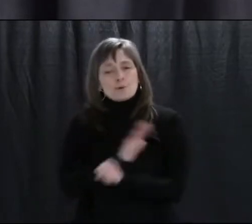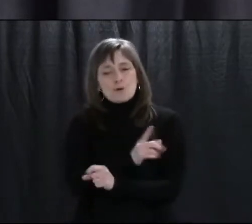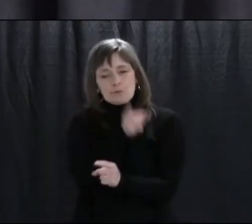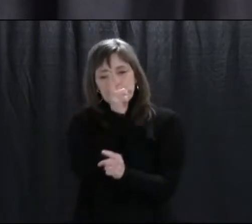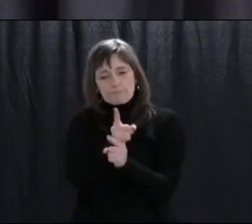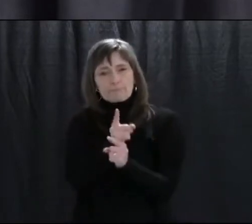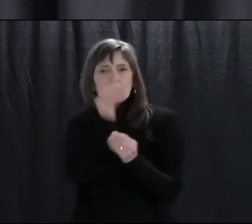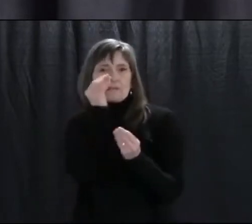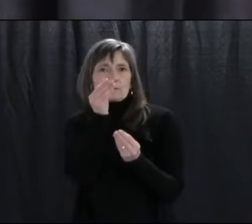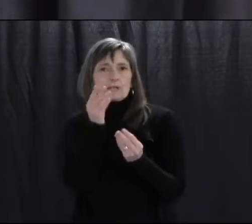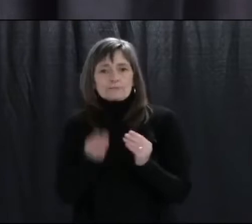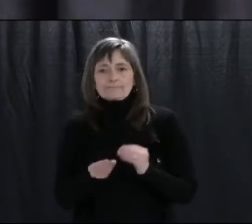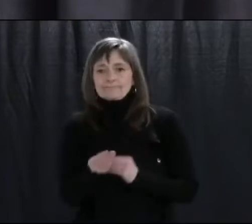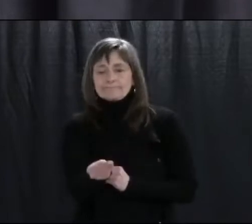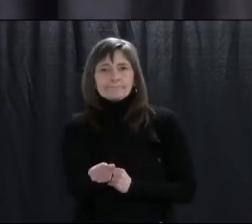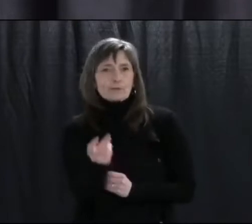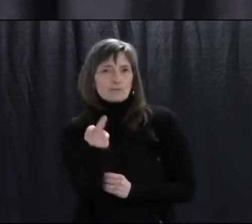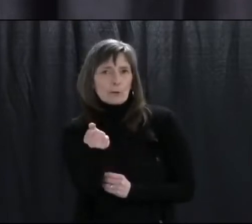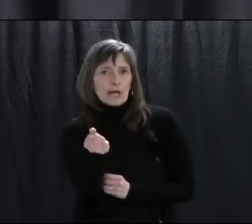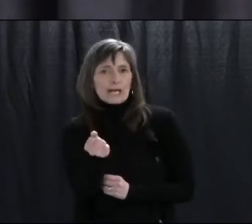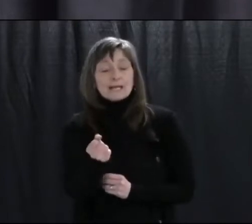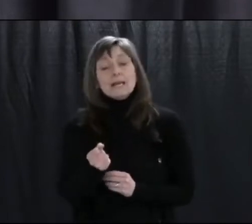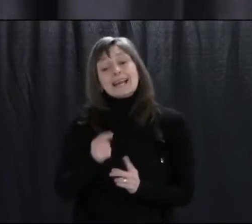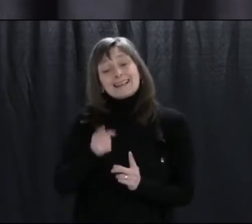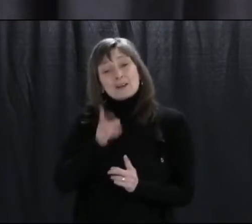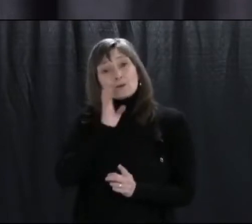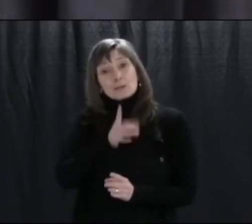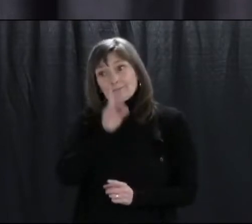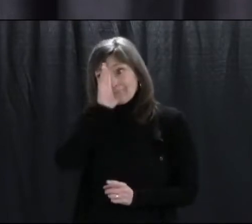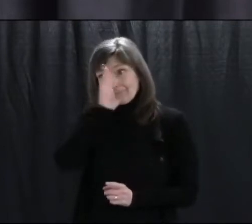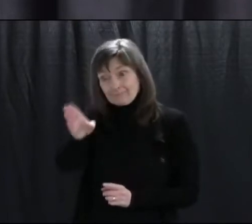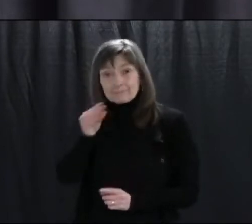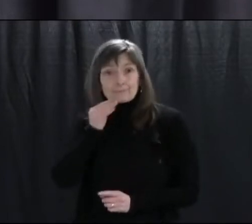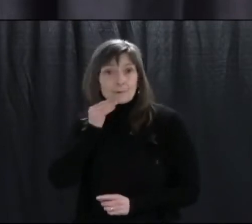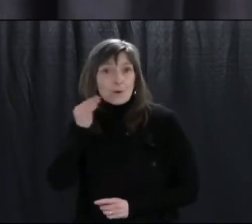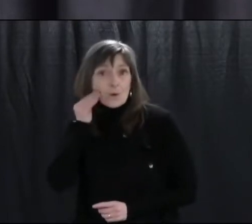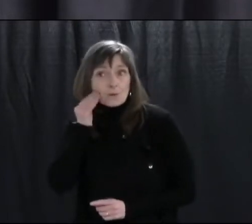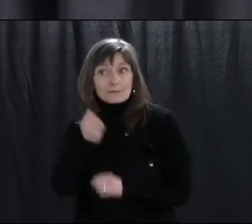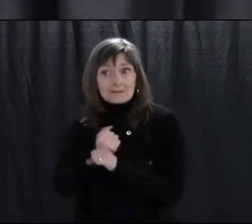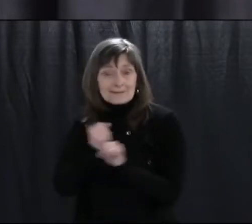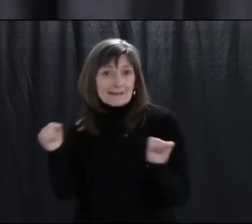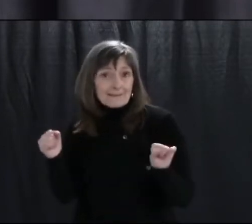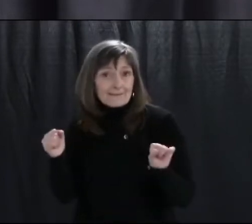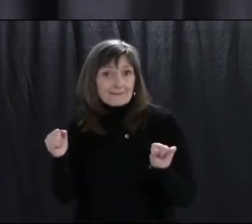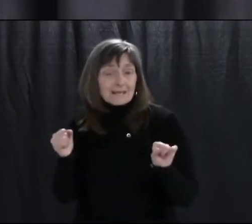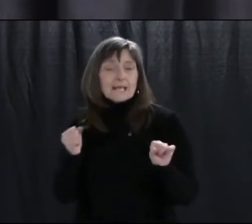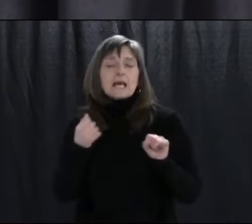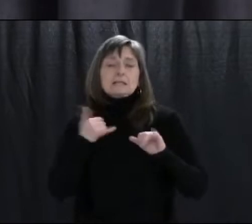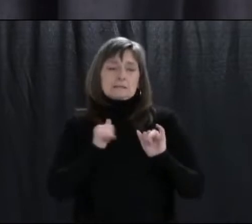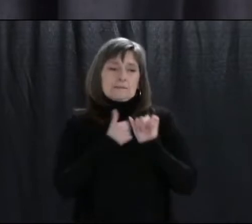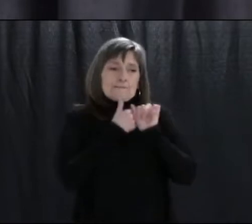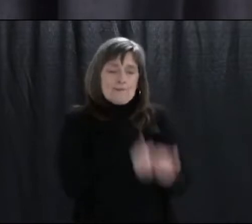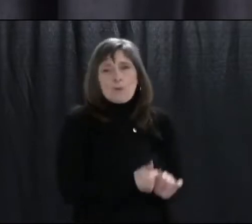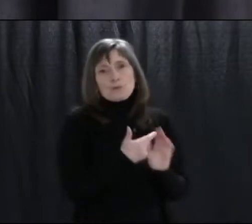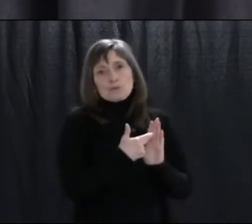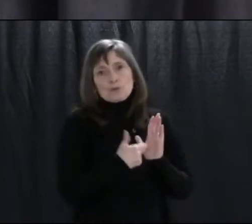accurate information about how to go home and get home safely while still adhering to the principles